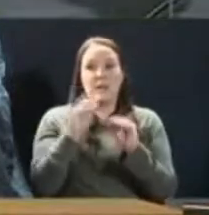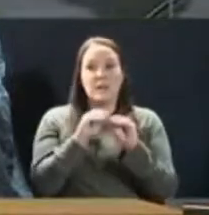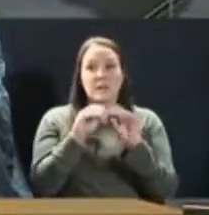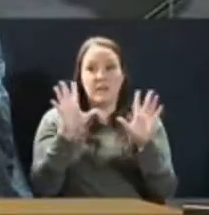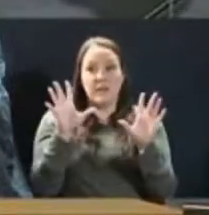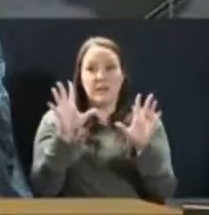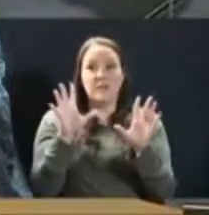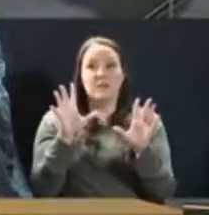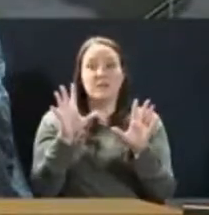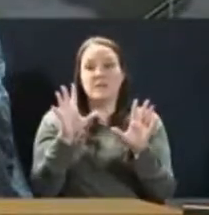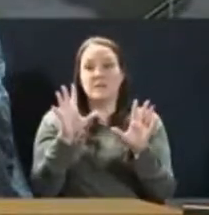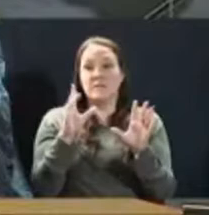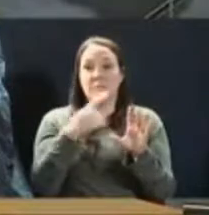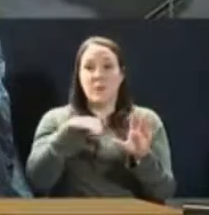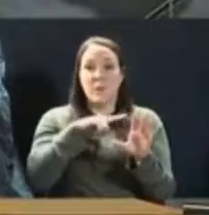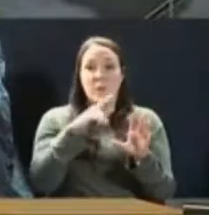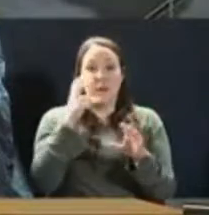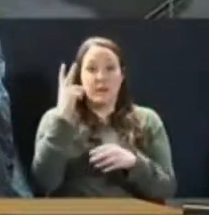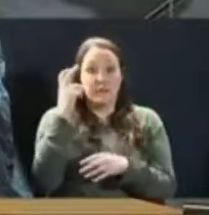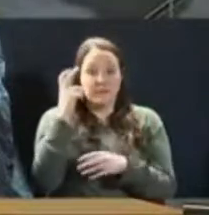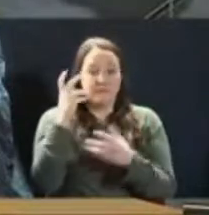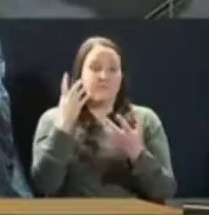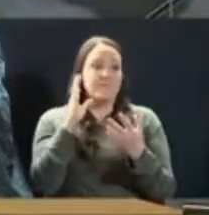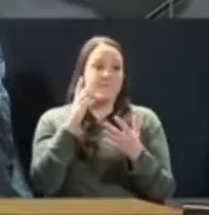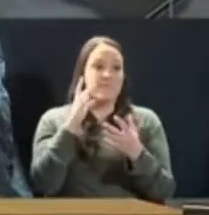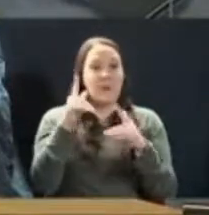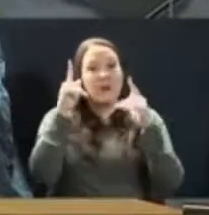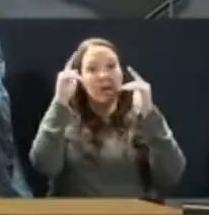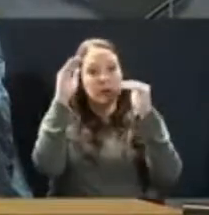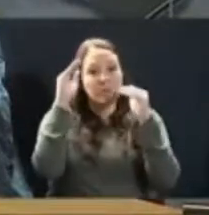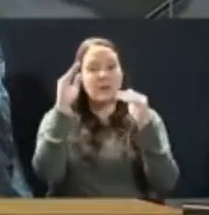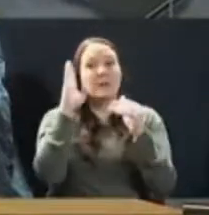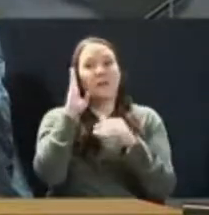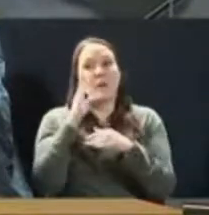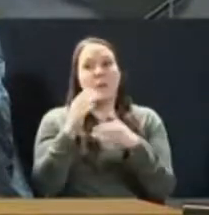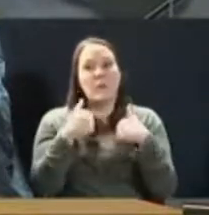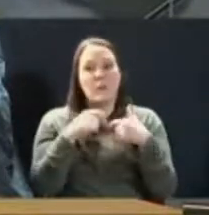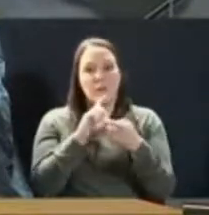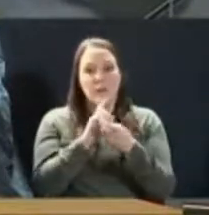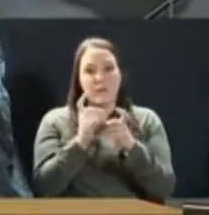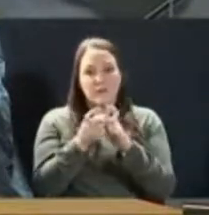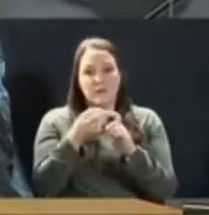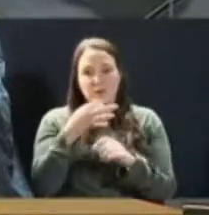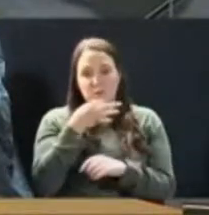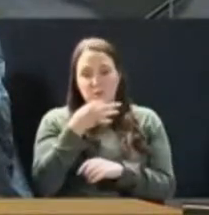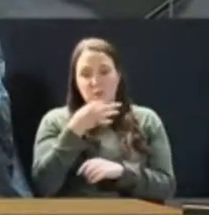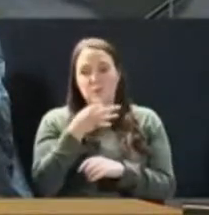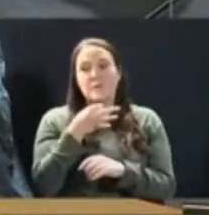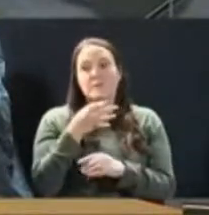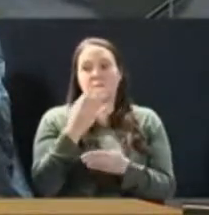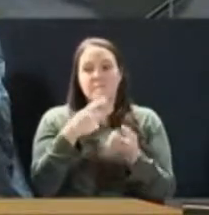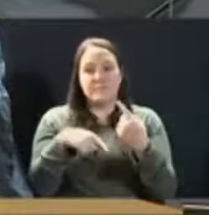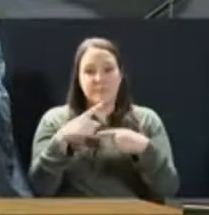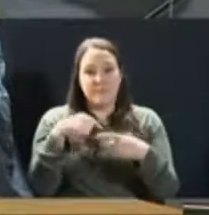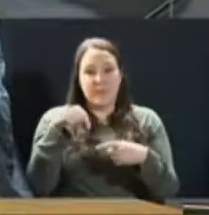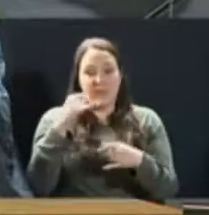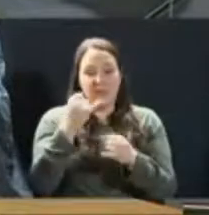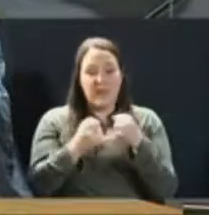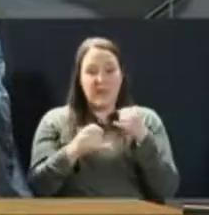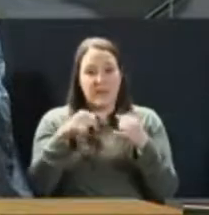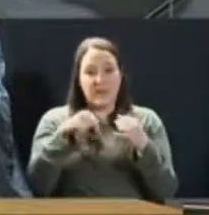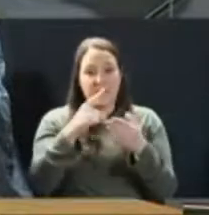obviously, although we suspected that there would be changes upcoming at the end of this